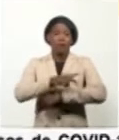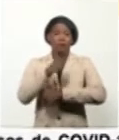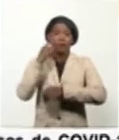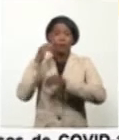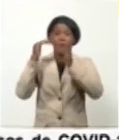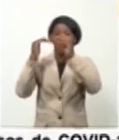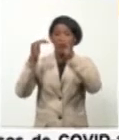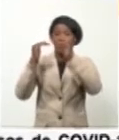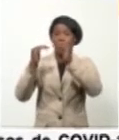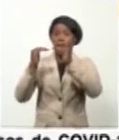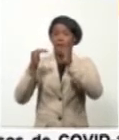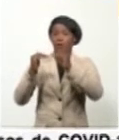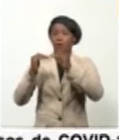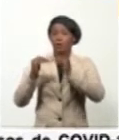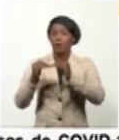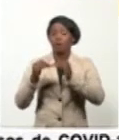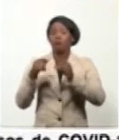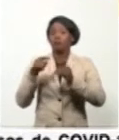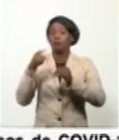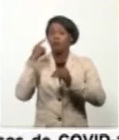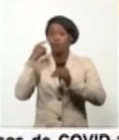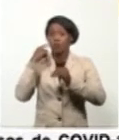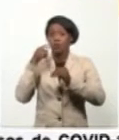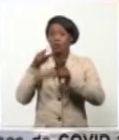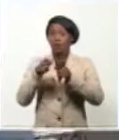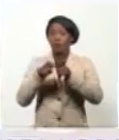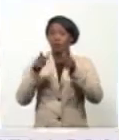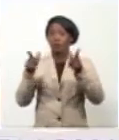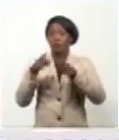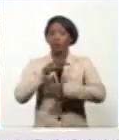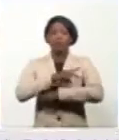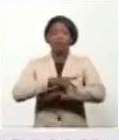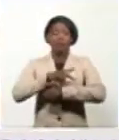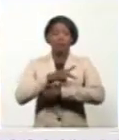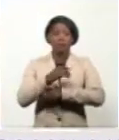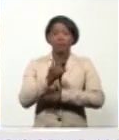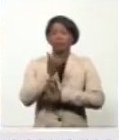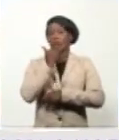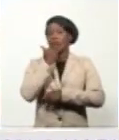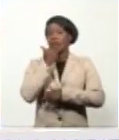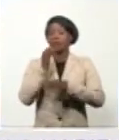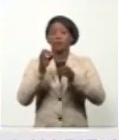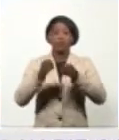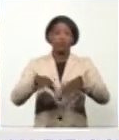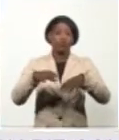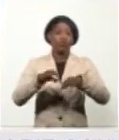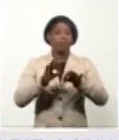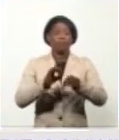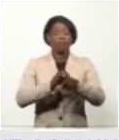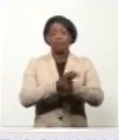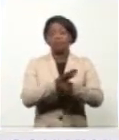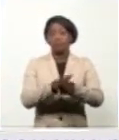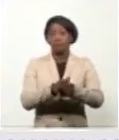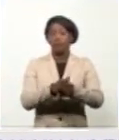These are the countries that lead the list of the most affected countries, and which, as you can